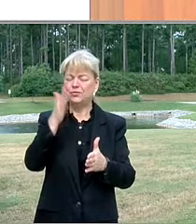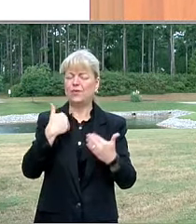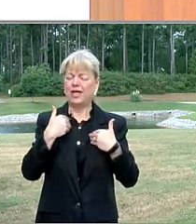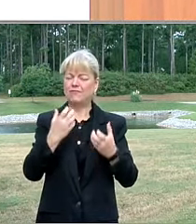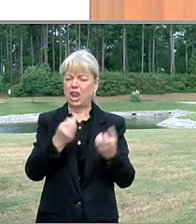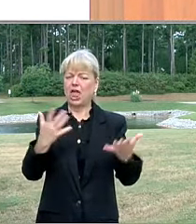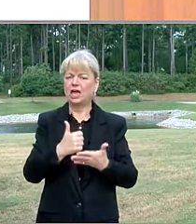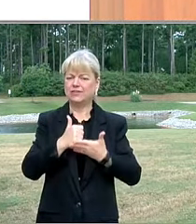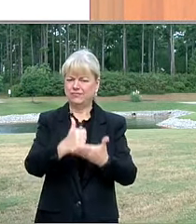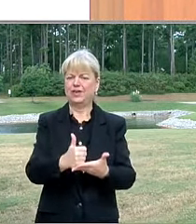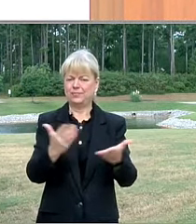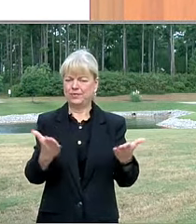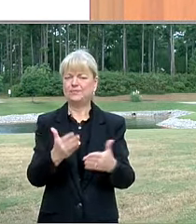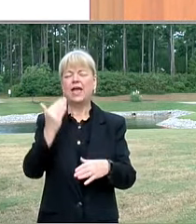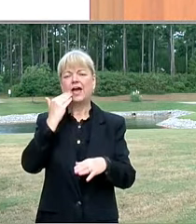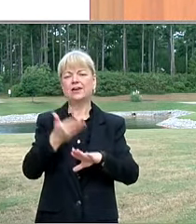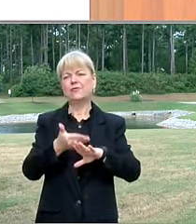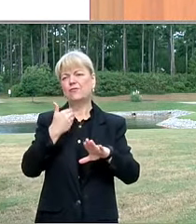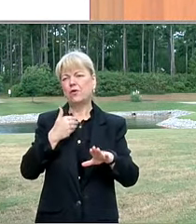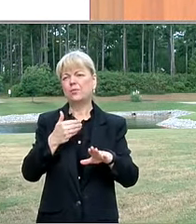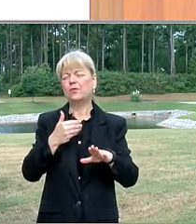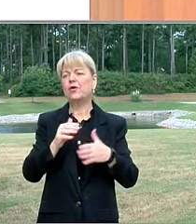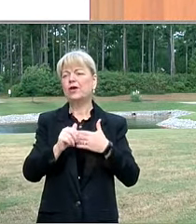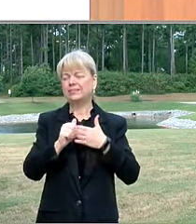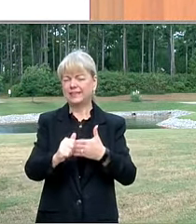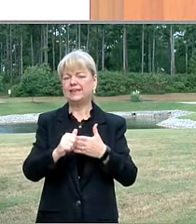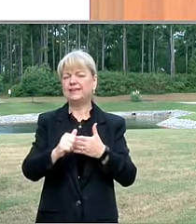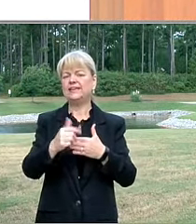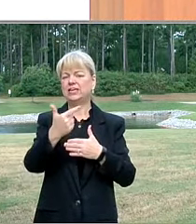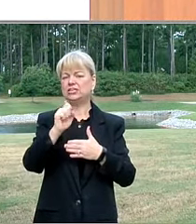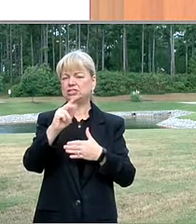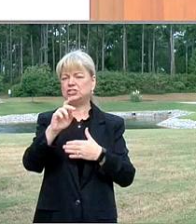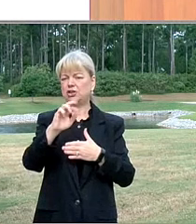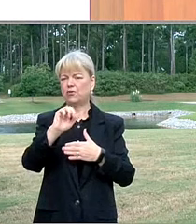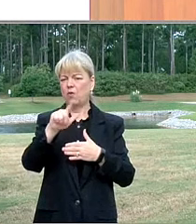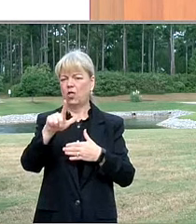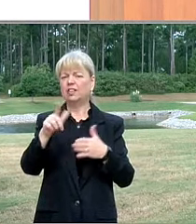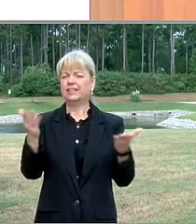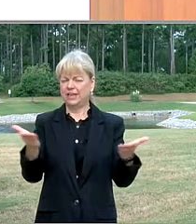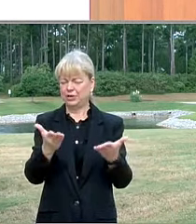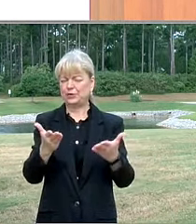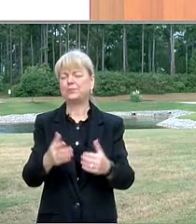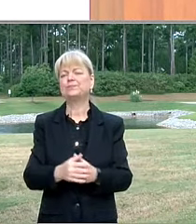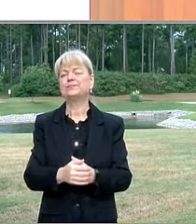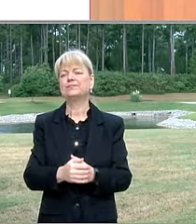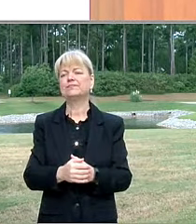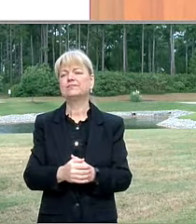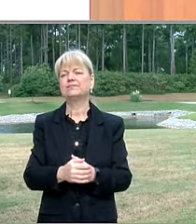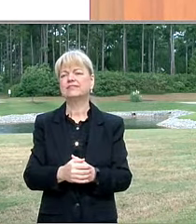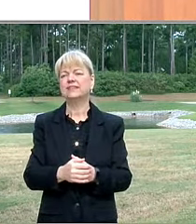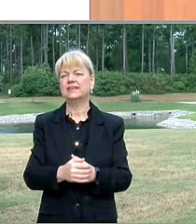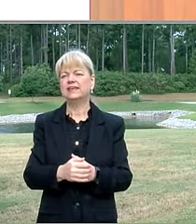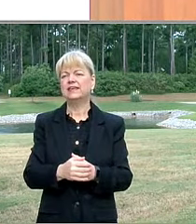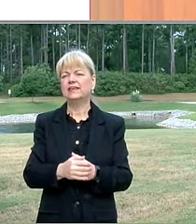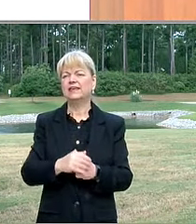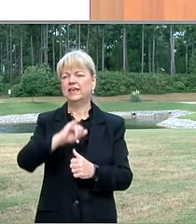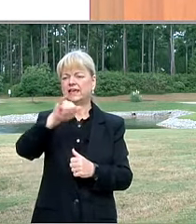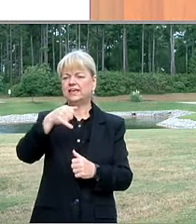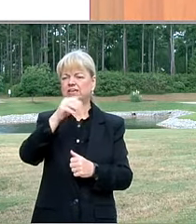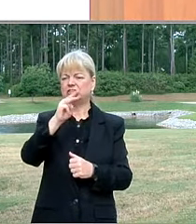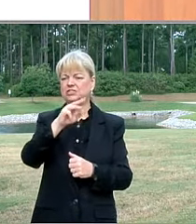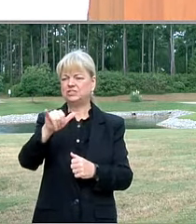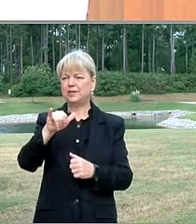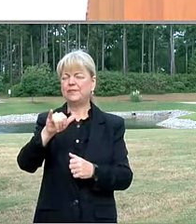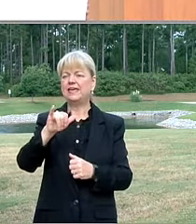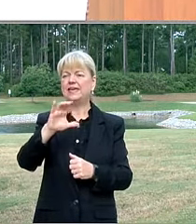I know that there's several former commanding generals of USASAC who are very willing to do that. Command Sergeant Major General Jimmy Sellers, my battle